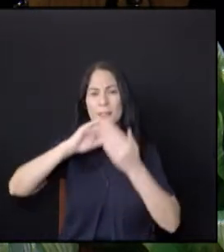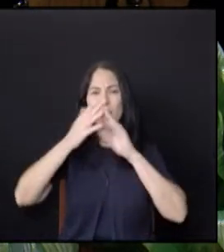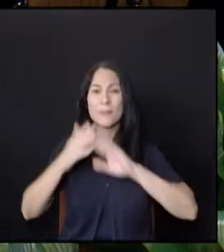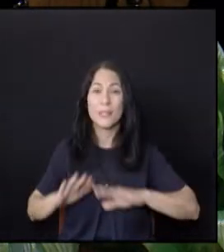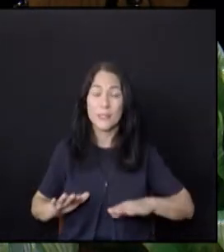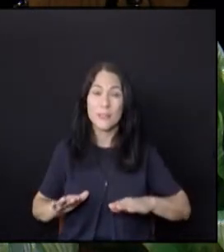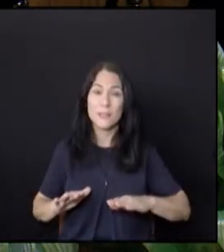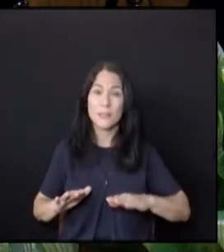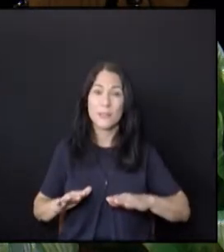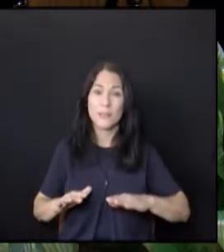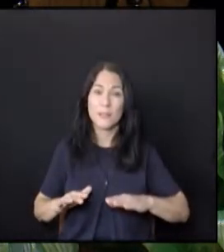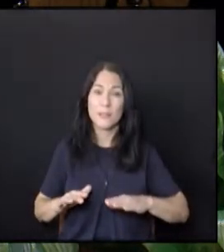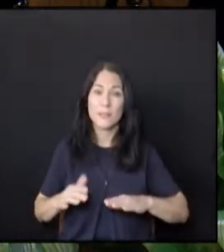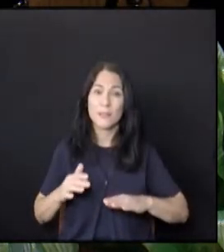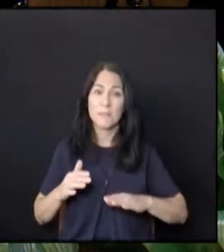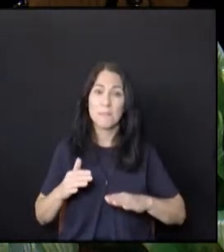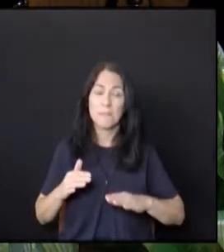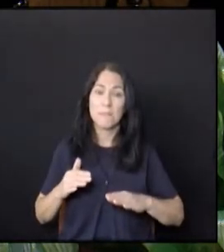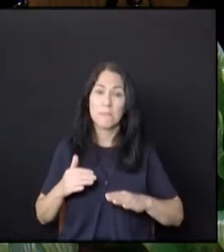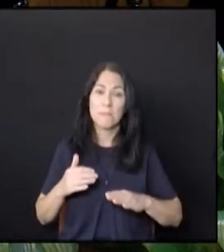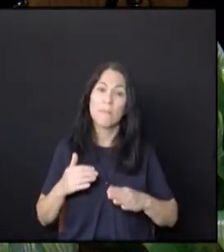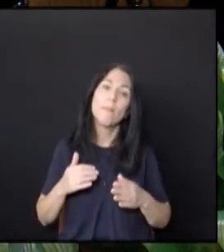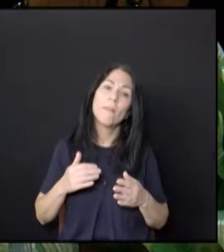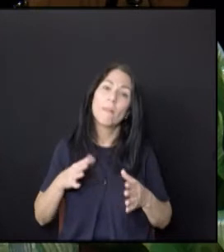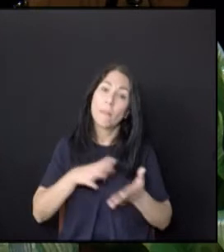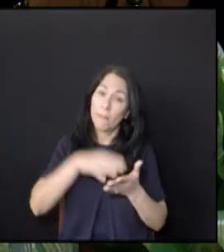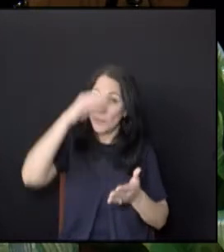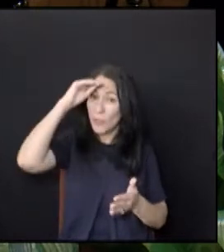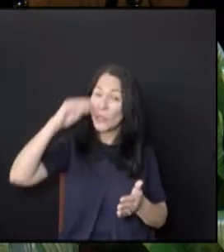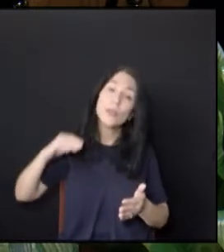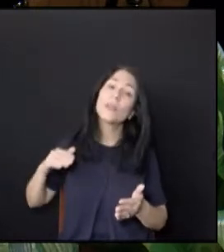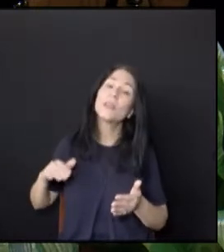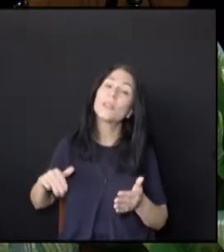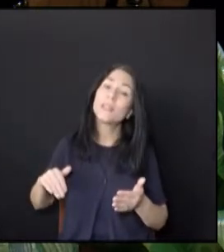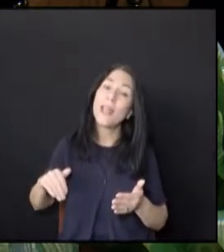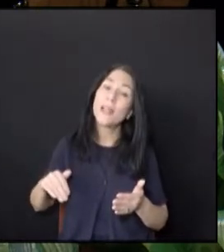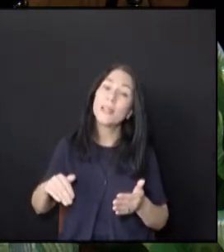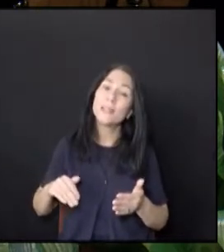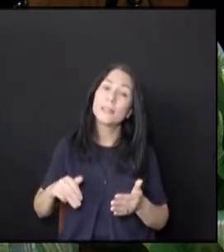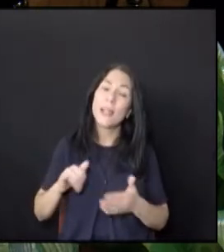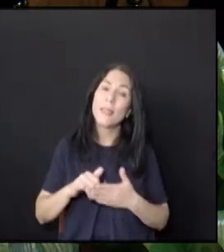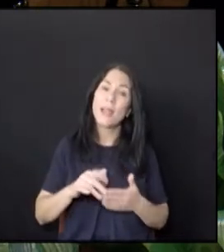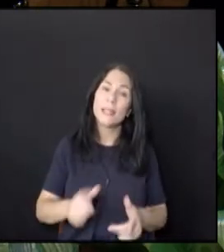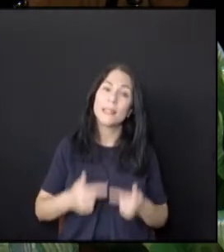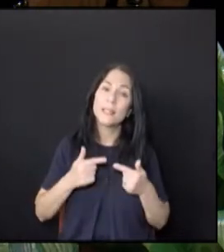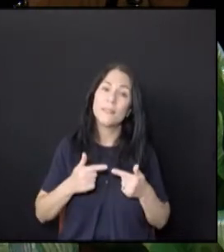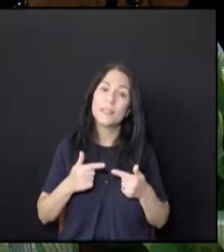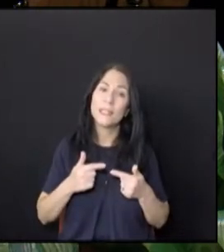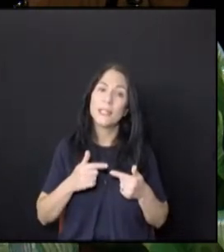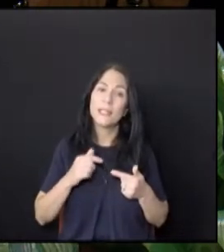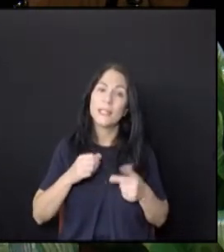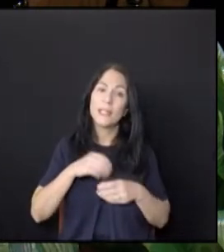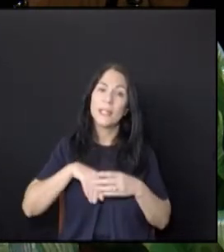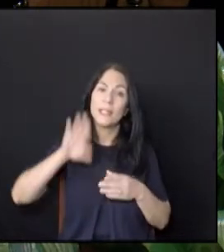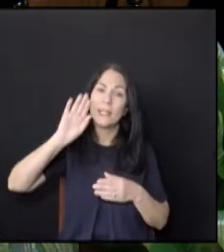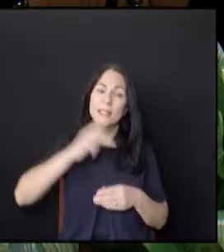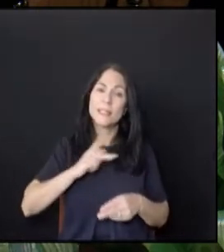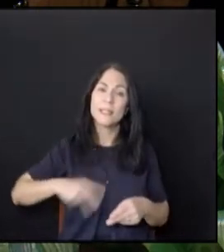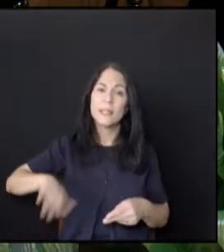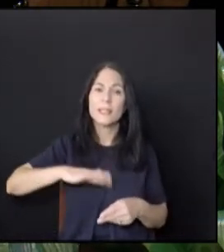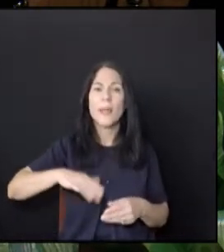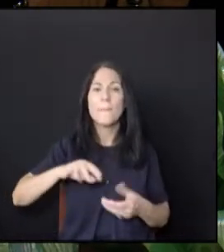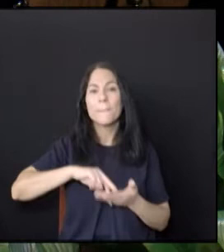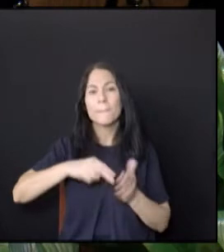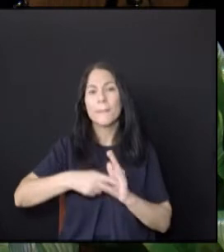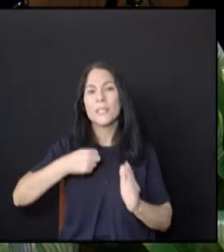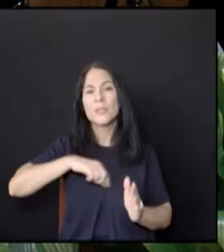Have we yet learned that to follow King Jesus and to live in his kingdom means we accept his invitation